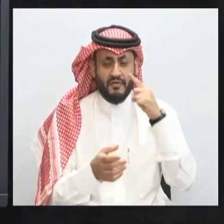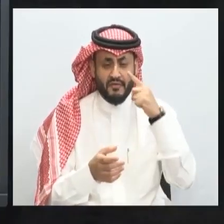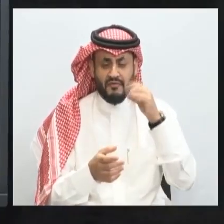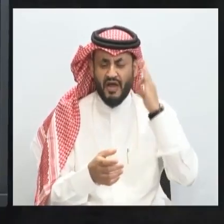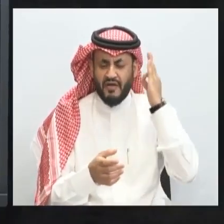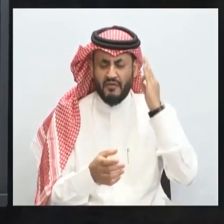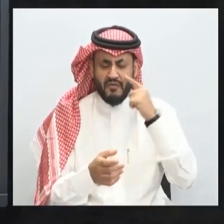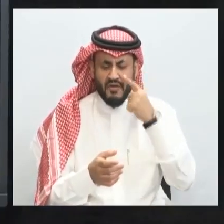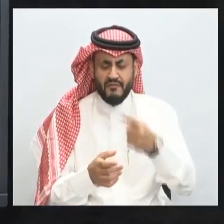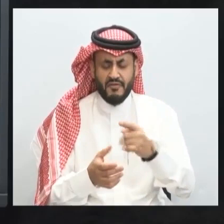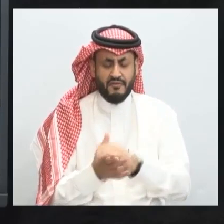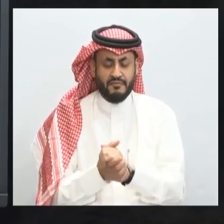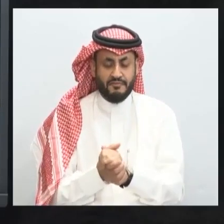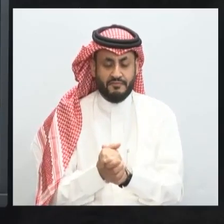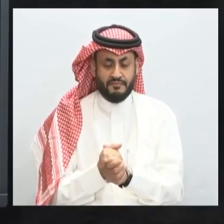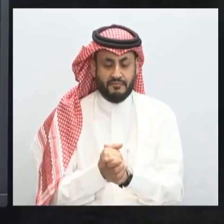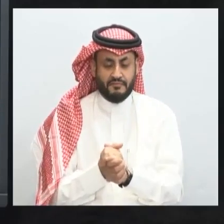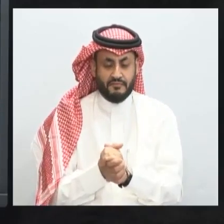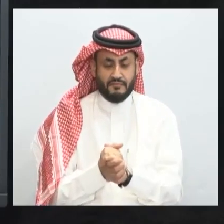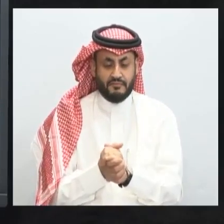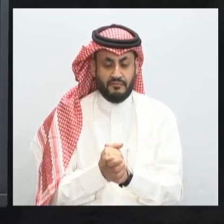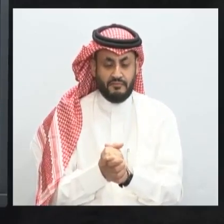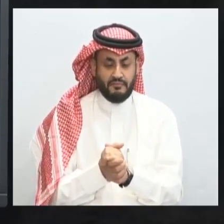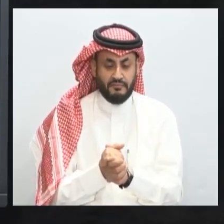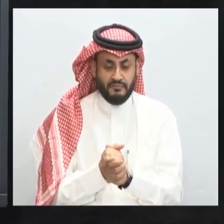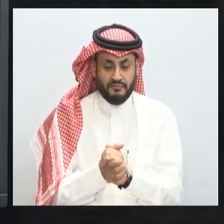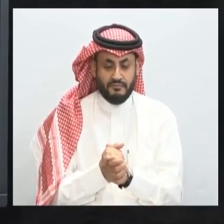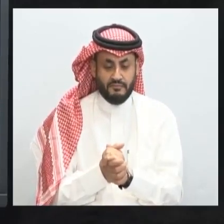heard or found by someone else.